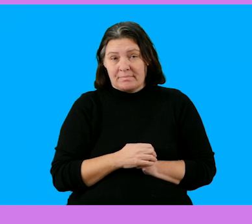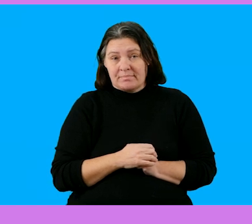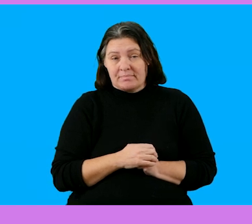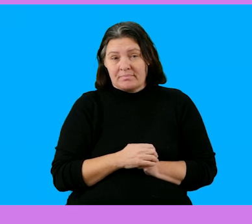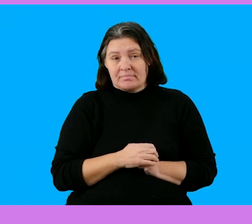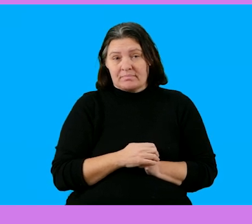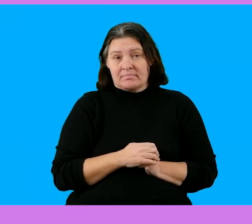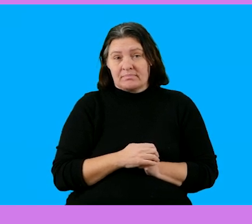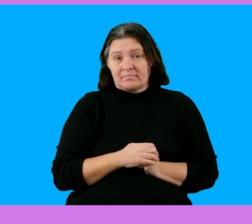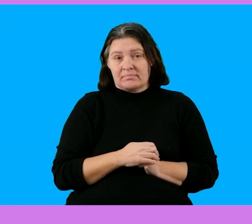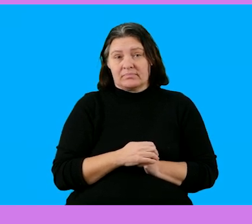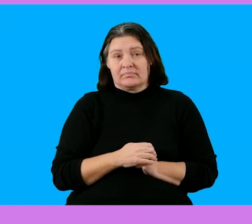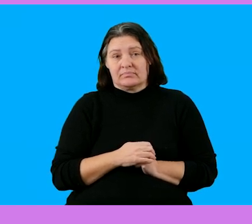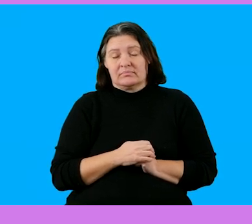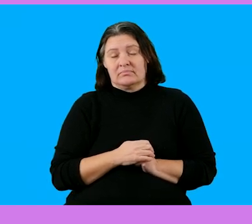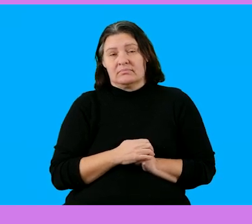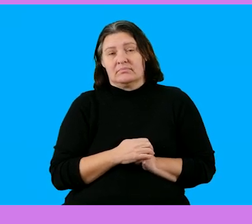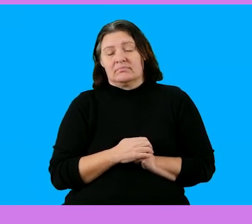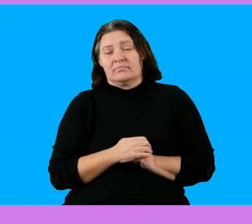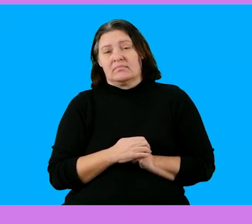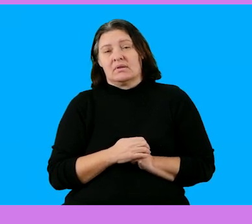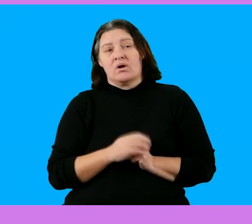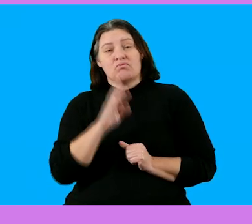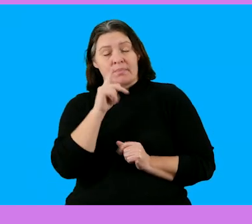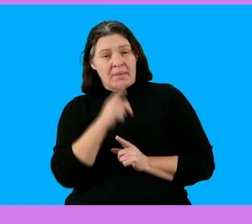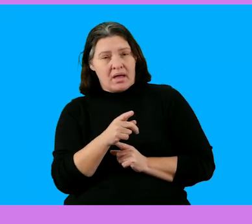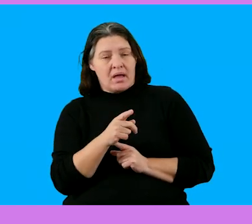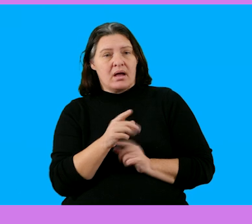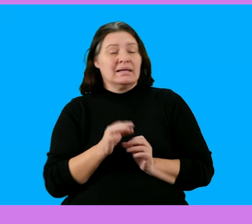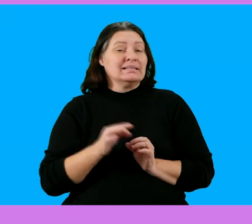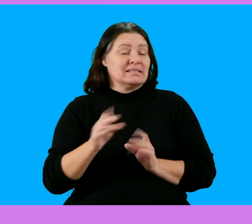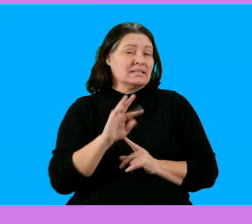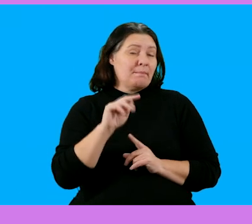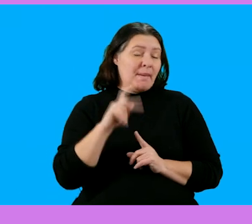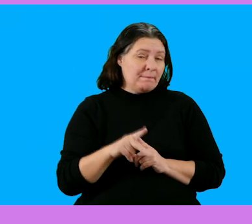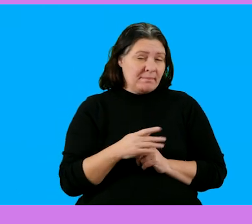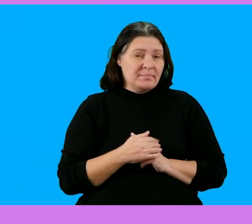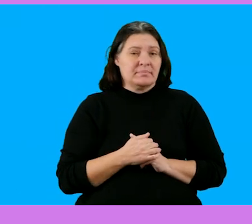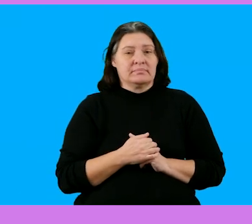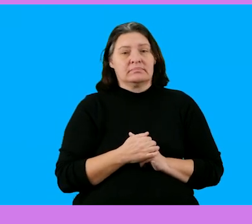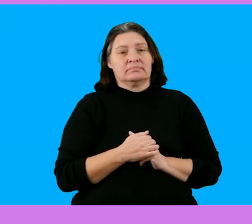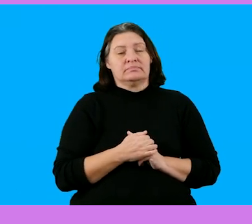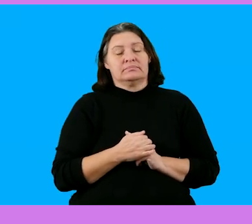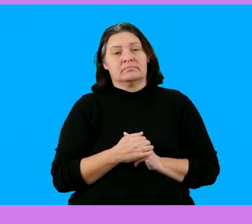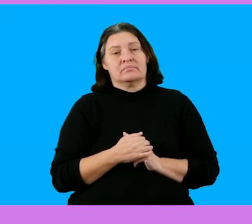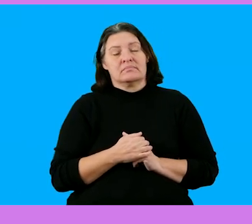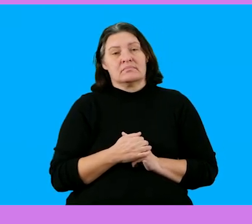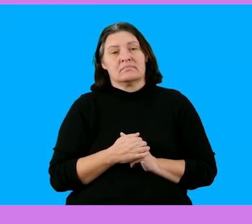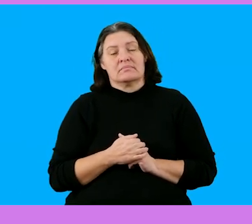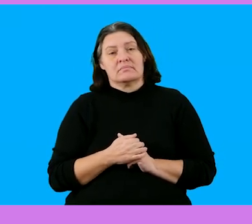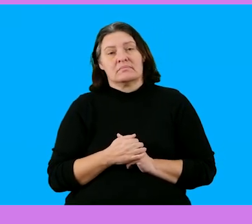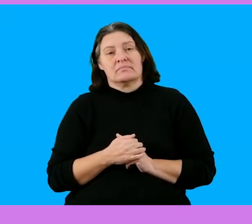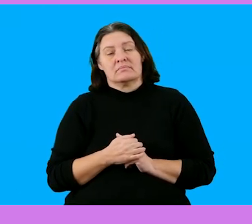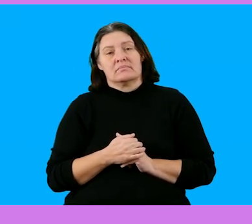now let me just write down the specifics we're going to work with. Remember the distance on the map distance, we said